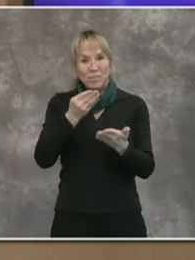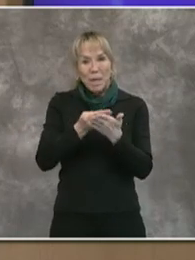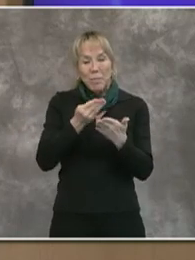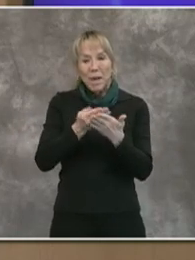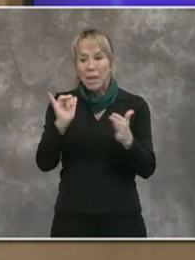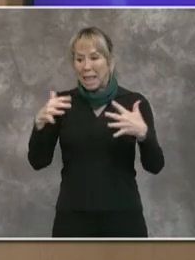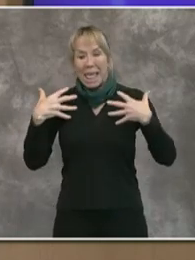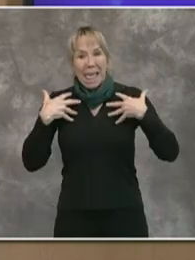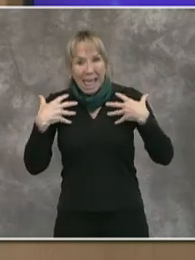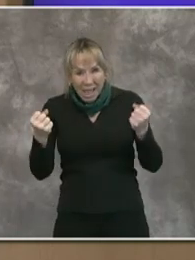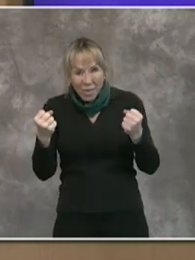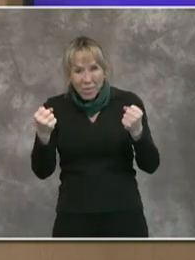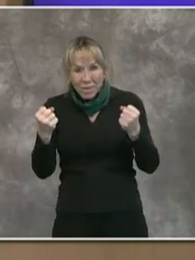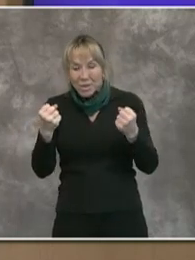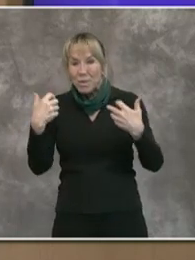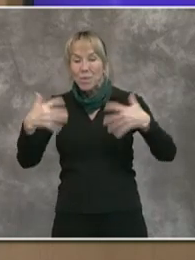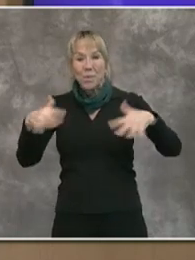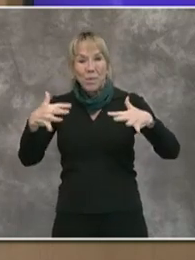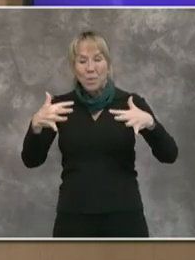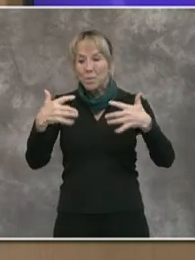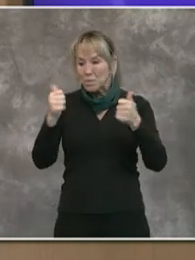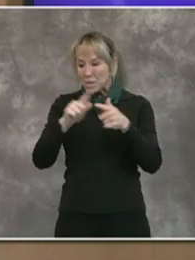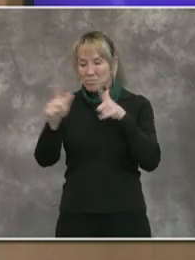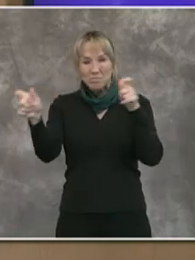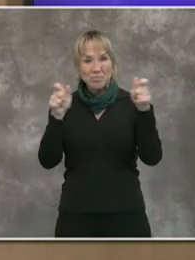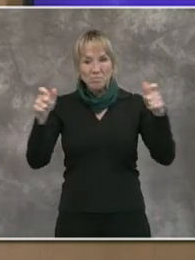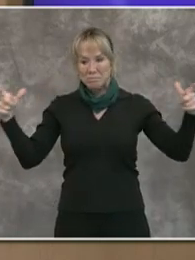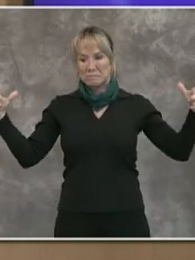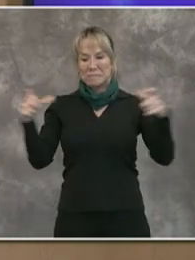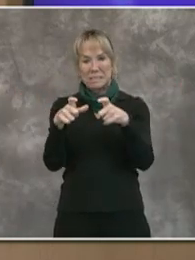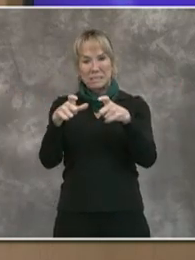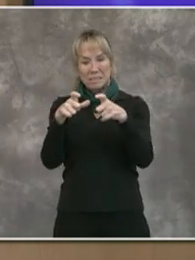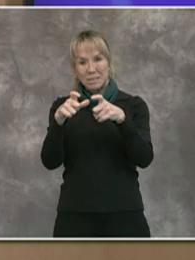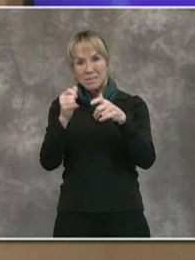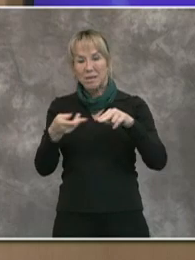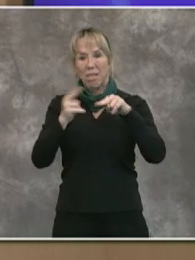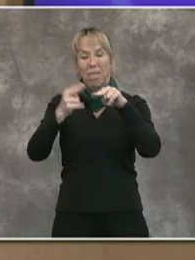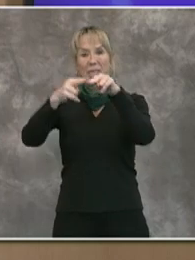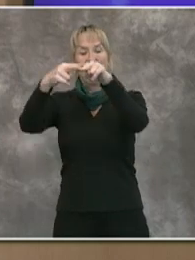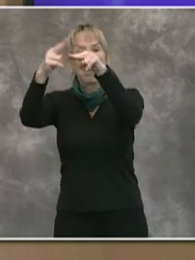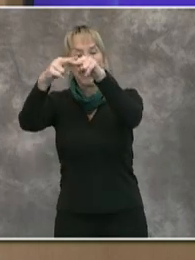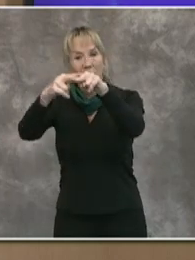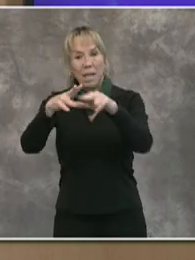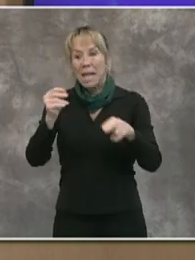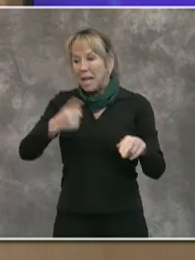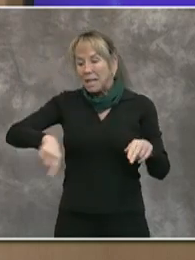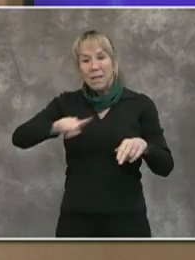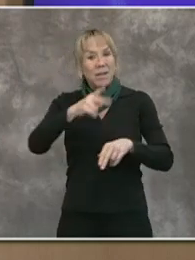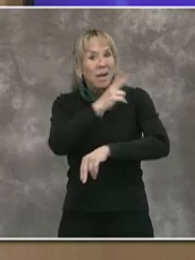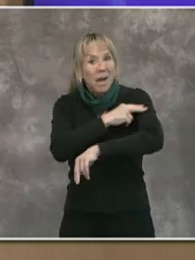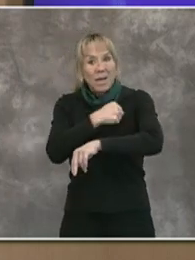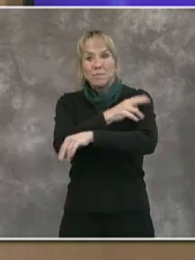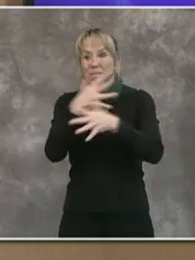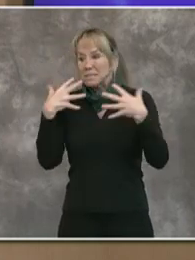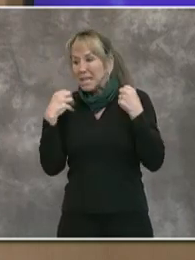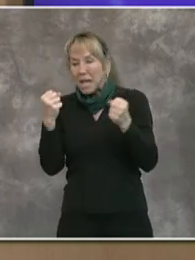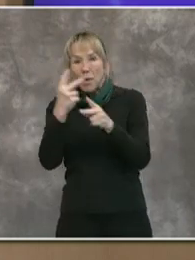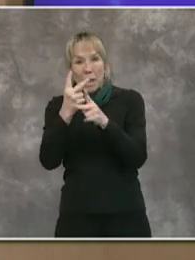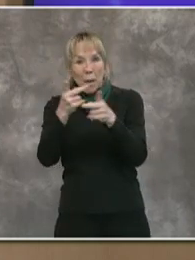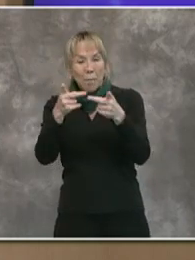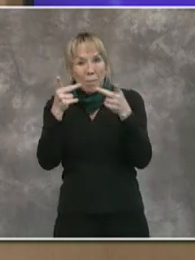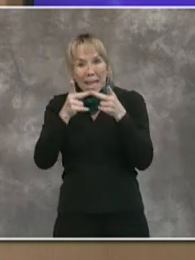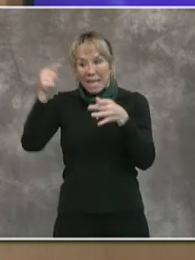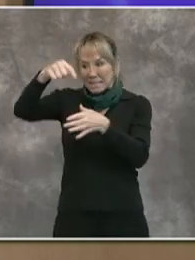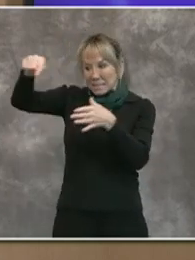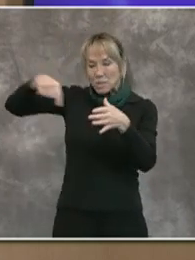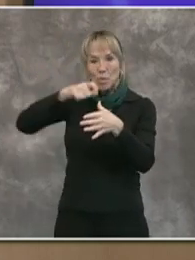impact of the measures introduced to control the spread of coronavirus, our health system's ability to ensure care for those who might need treatment from COVID